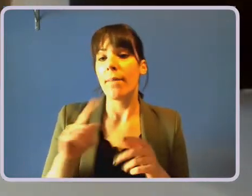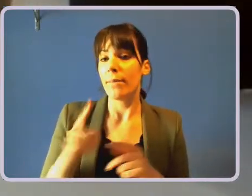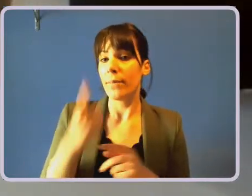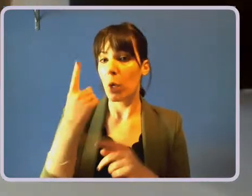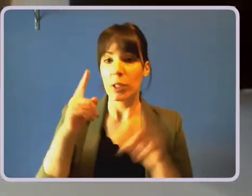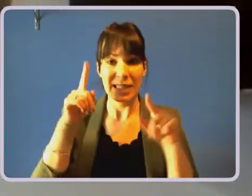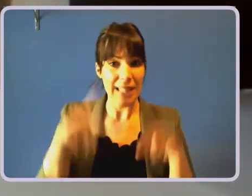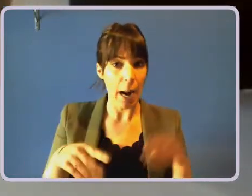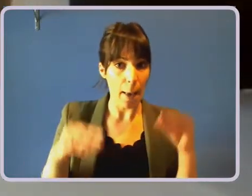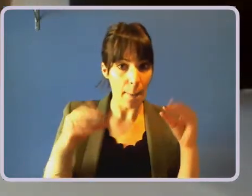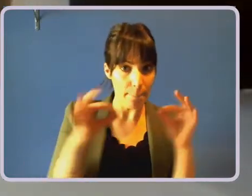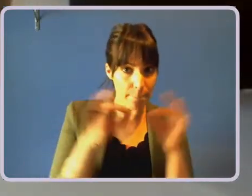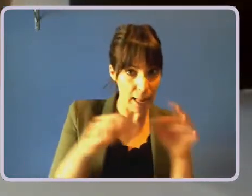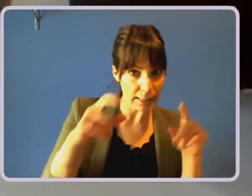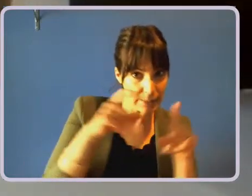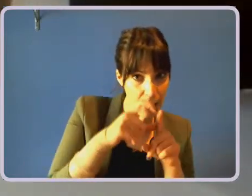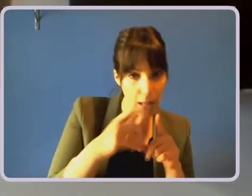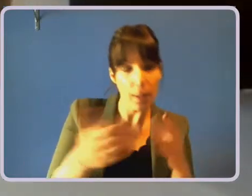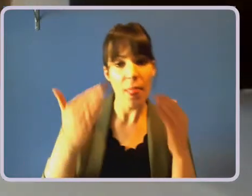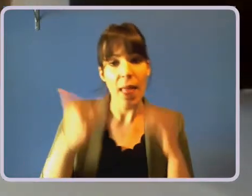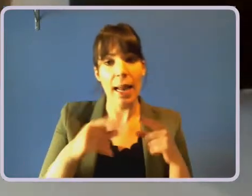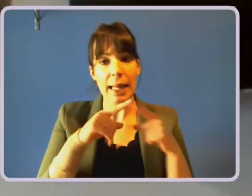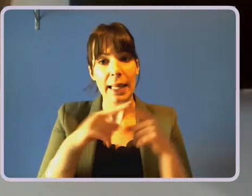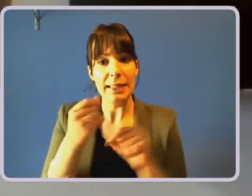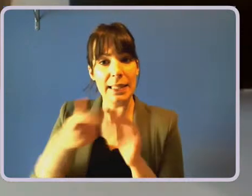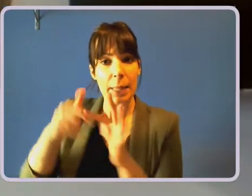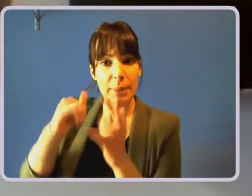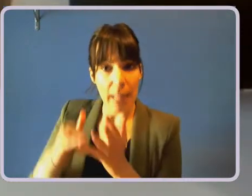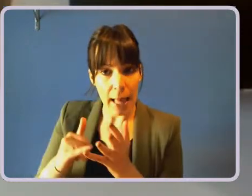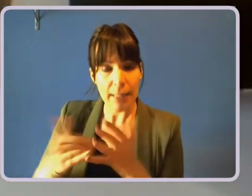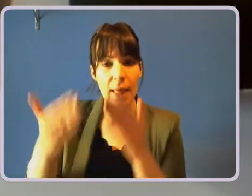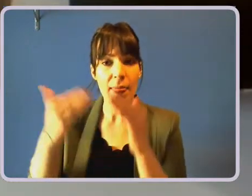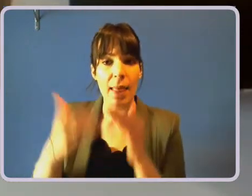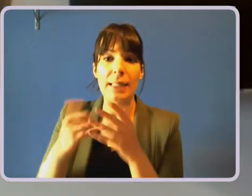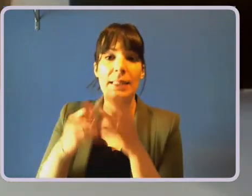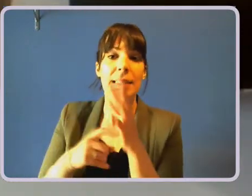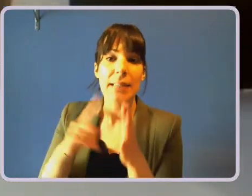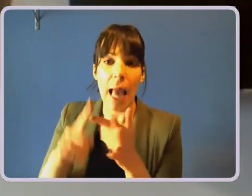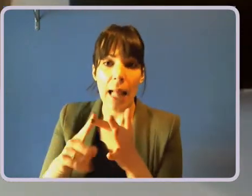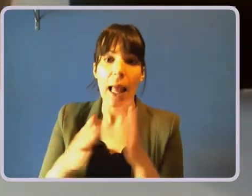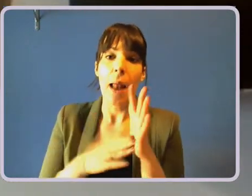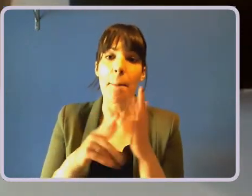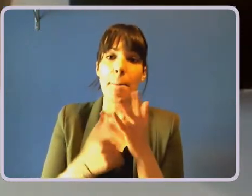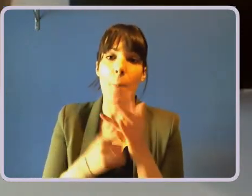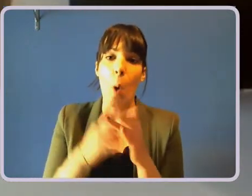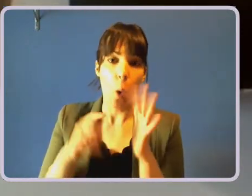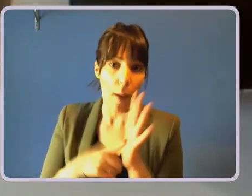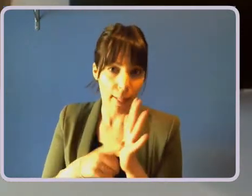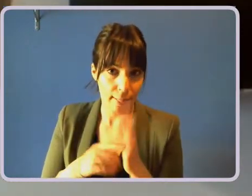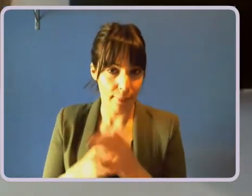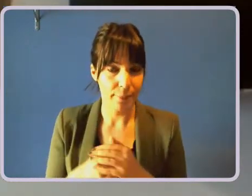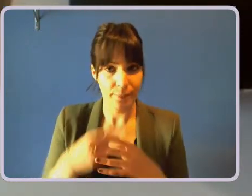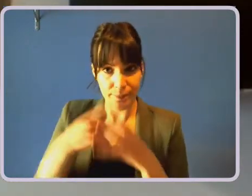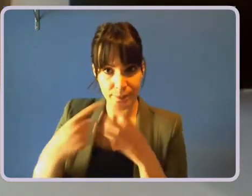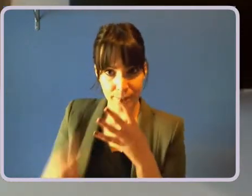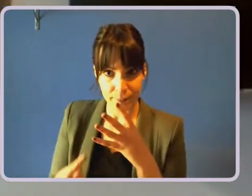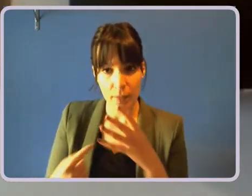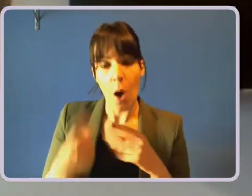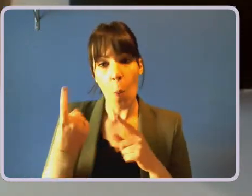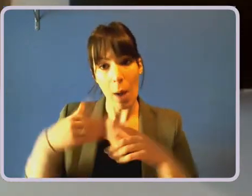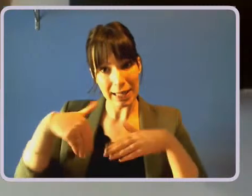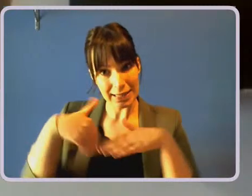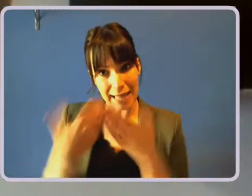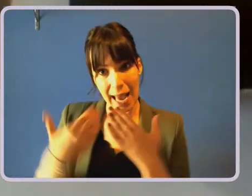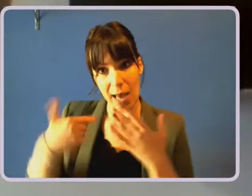then that flowed on down to Sale and Morwell. On one day alone, we worked with 19 new clients across those